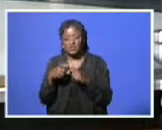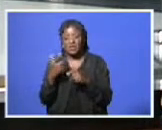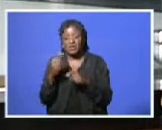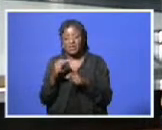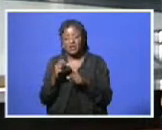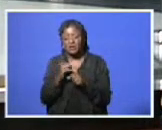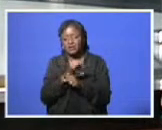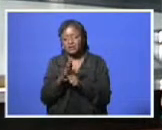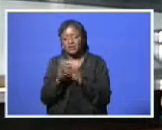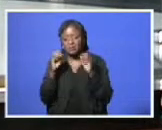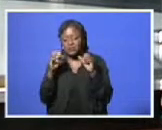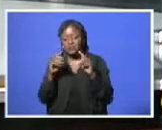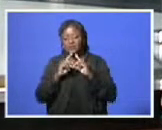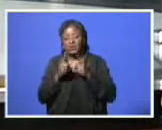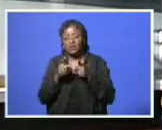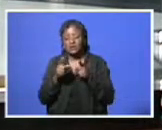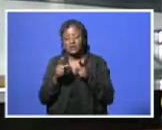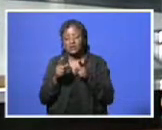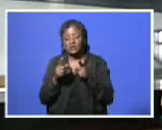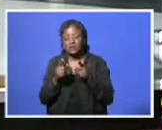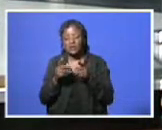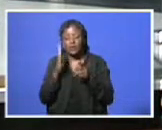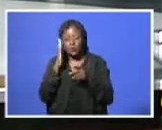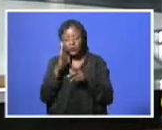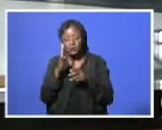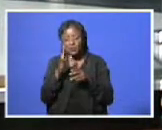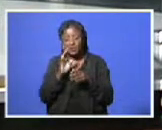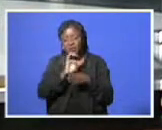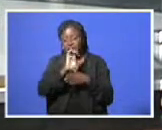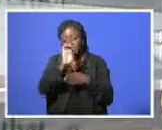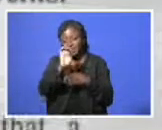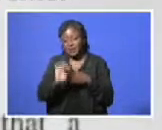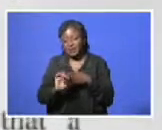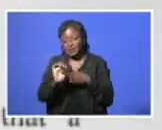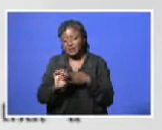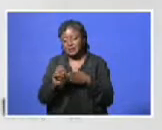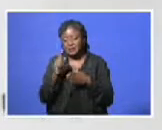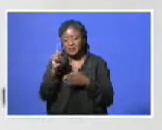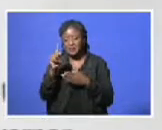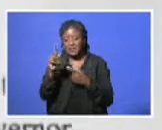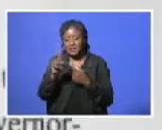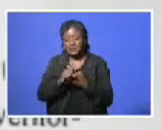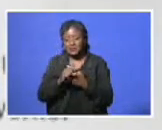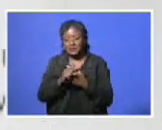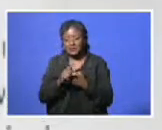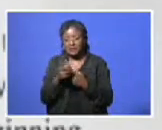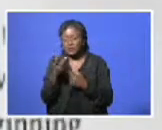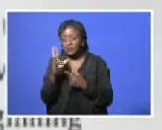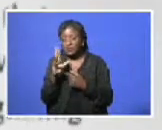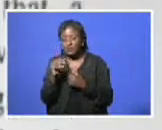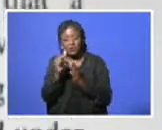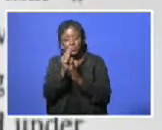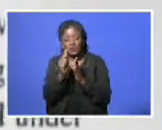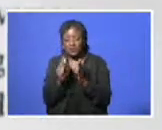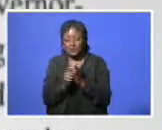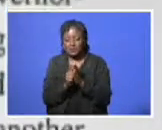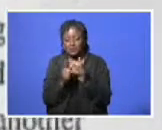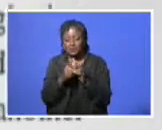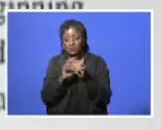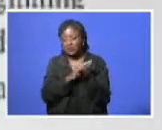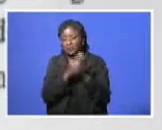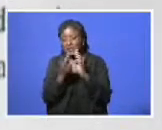more COVID-19 vaccine doses. Here's Cleopatra Murphy. There will be no immediate legislation to replace the existing